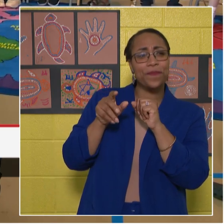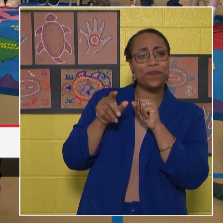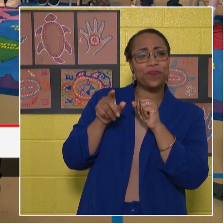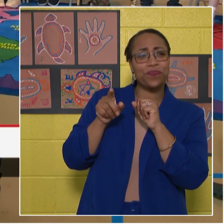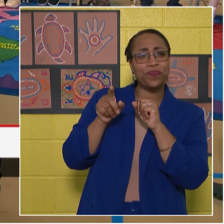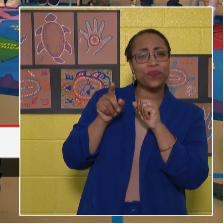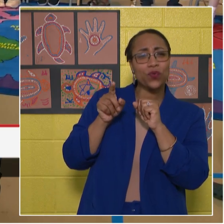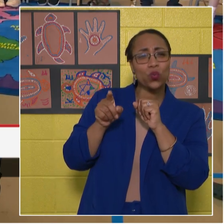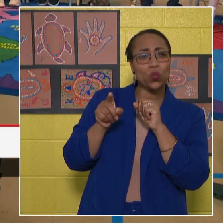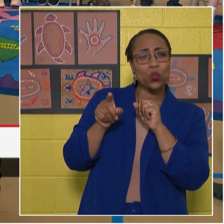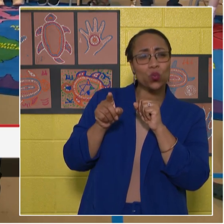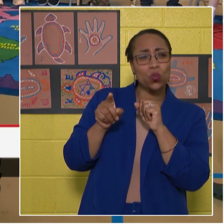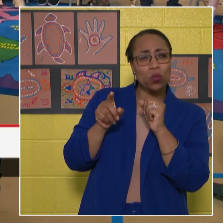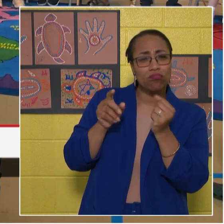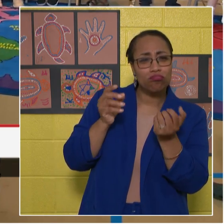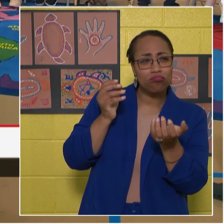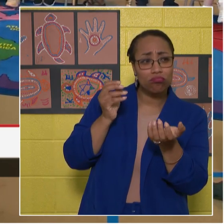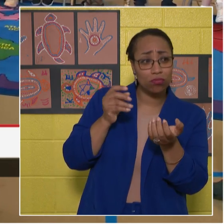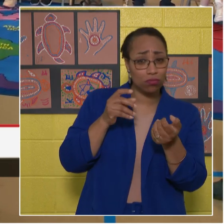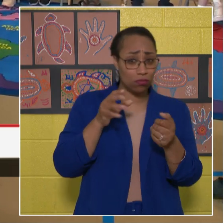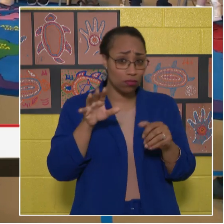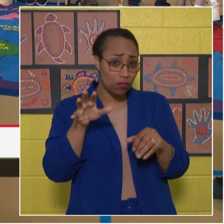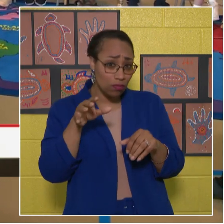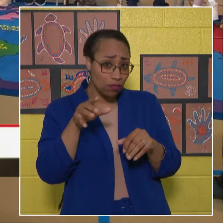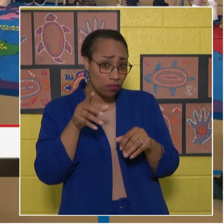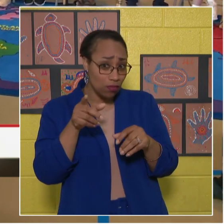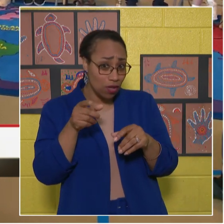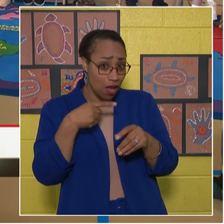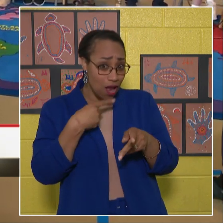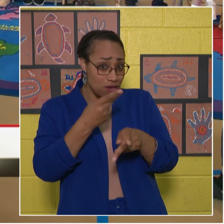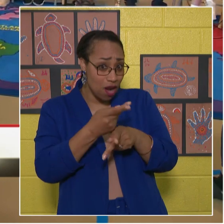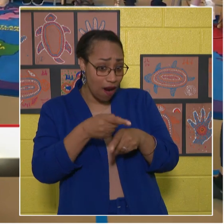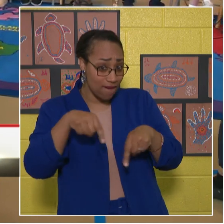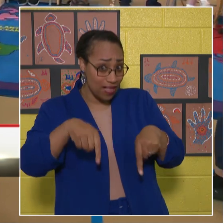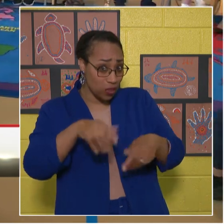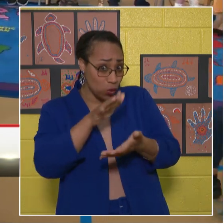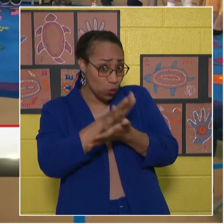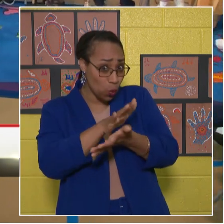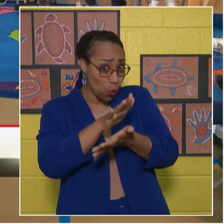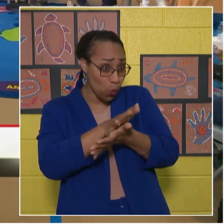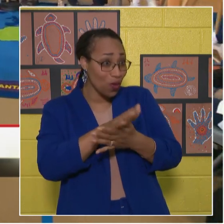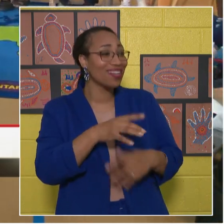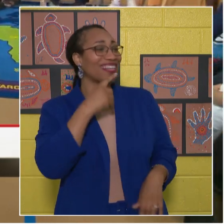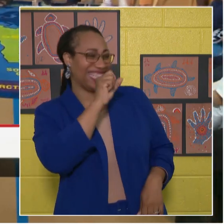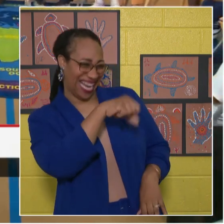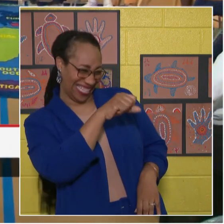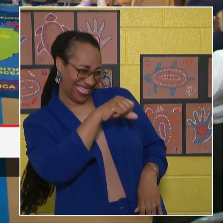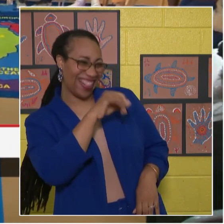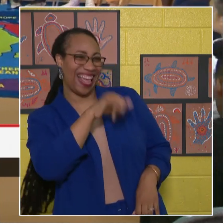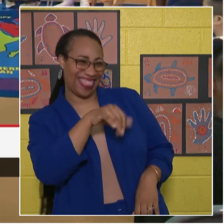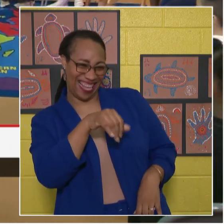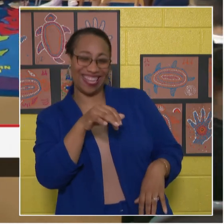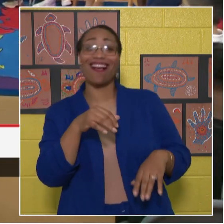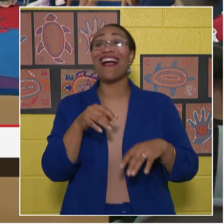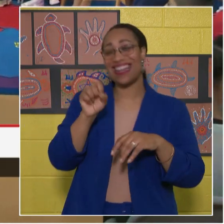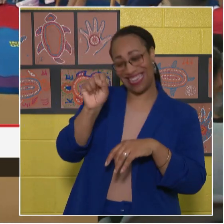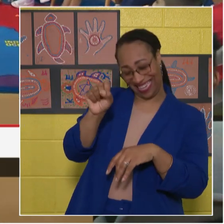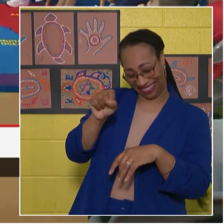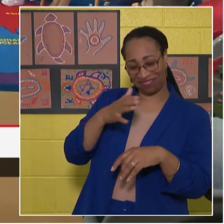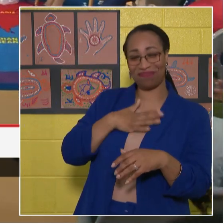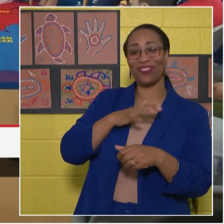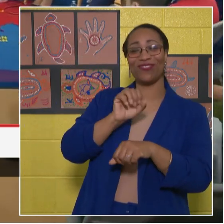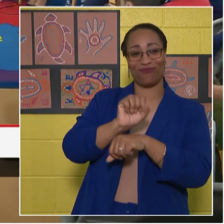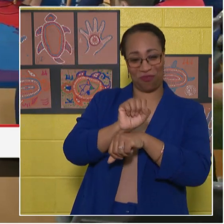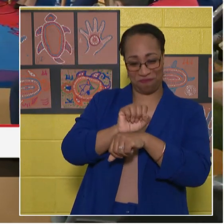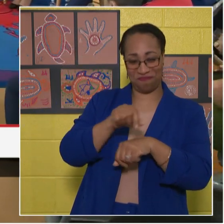To make sure I take care of safety and support the schools? Yes, that's all part of my job. So I am your